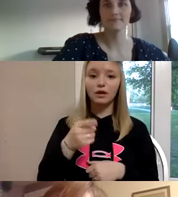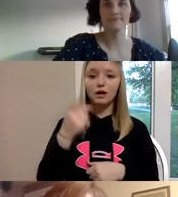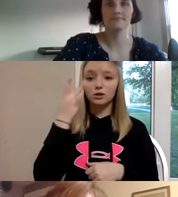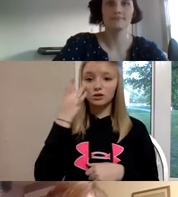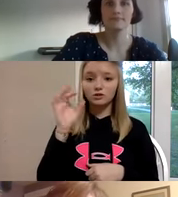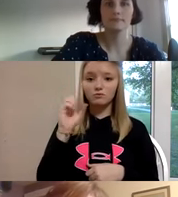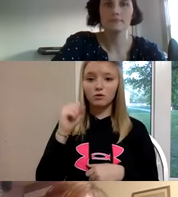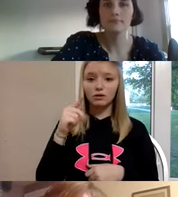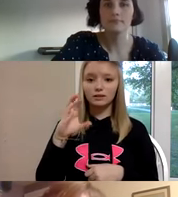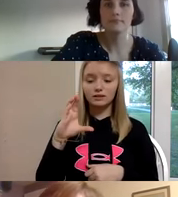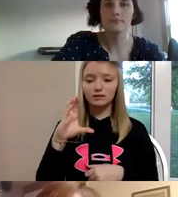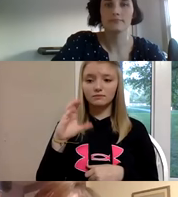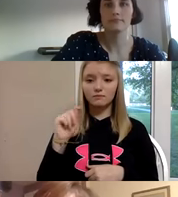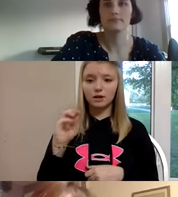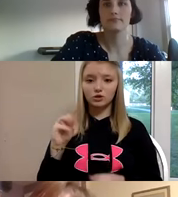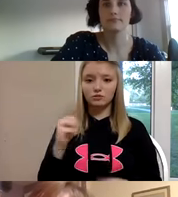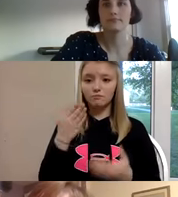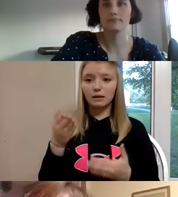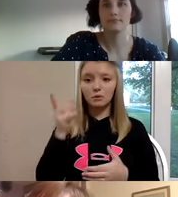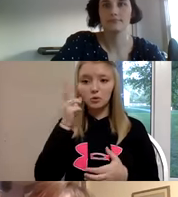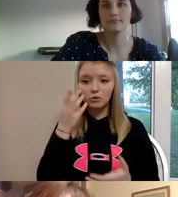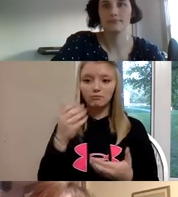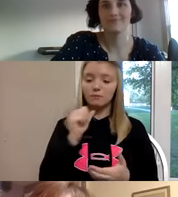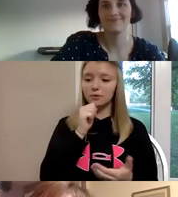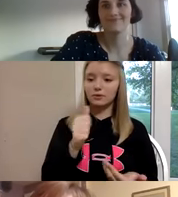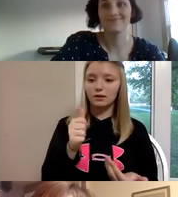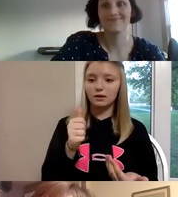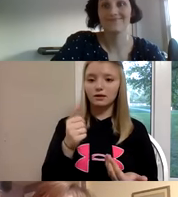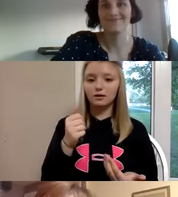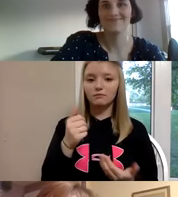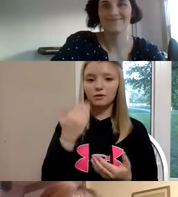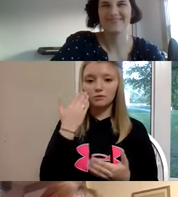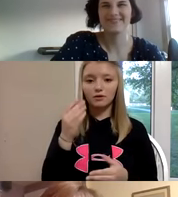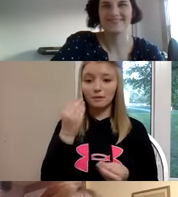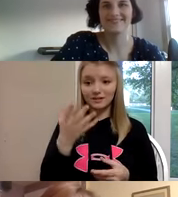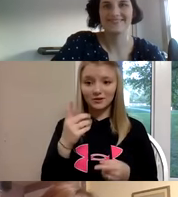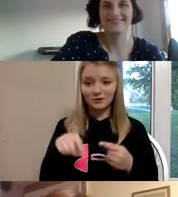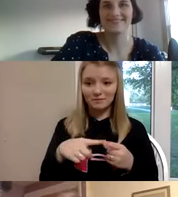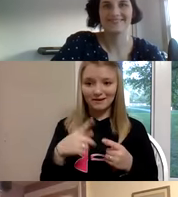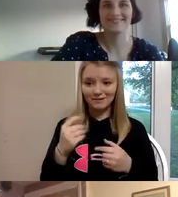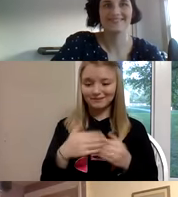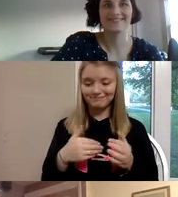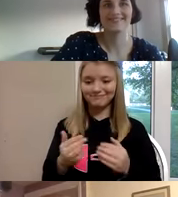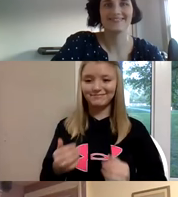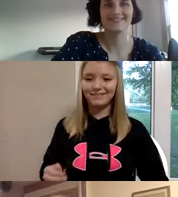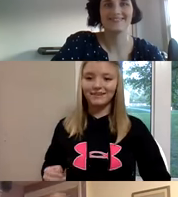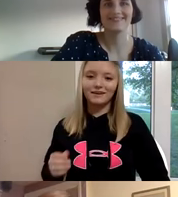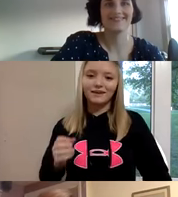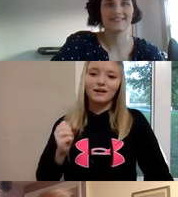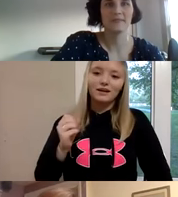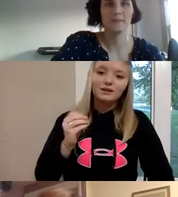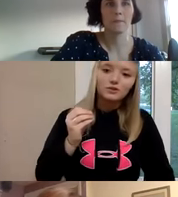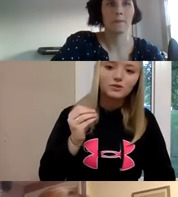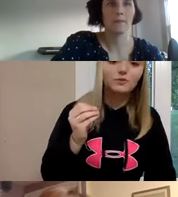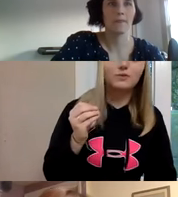before. You may not have ever heard of it before. I'm going to tell you all about it either way. So, in efforts to